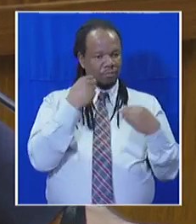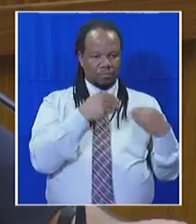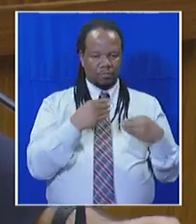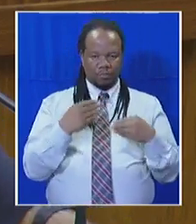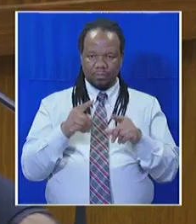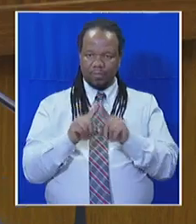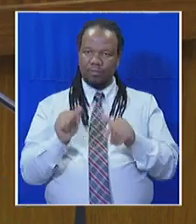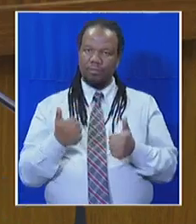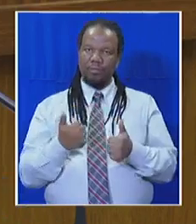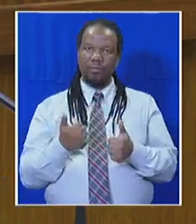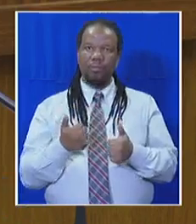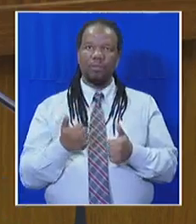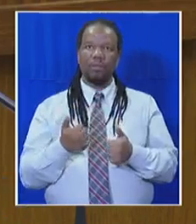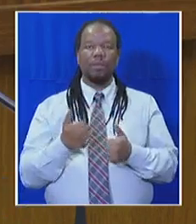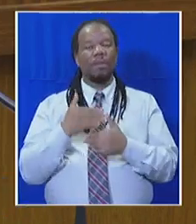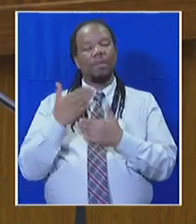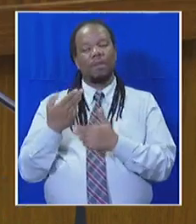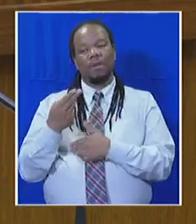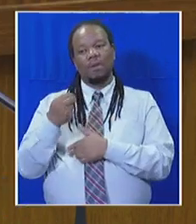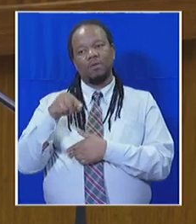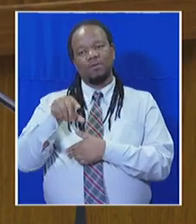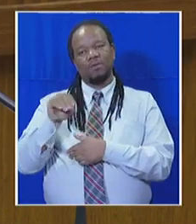comrades, colleagues, is that they stress the need to support